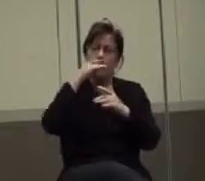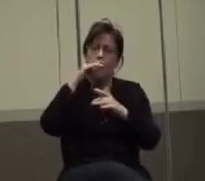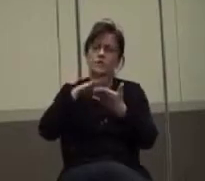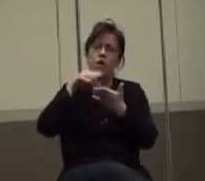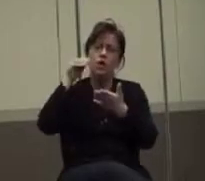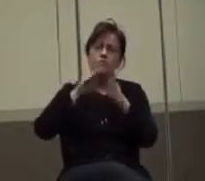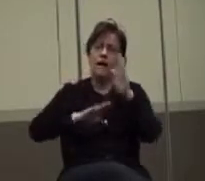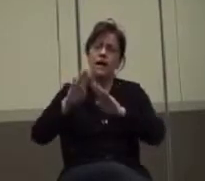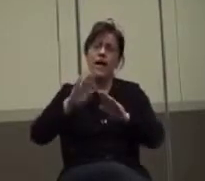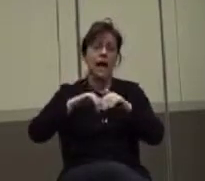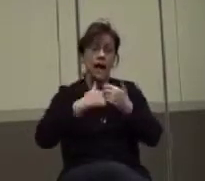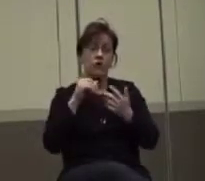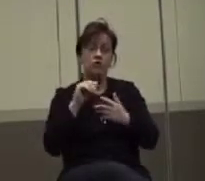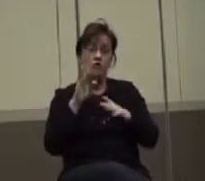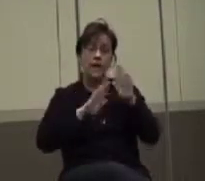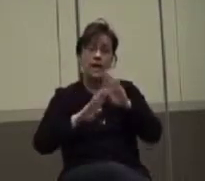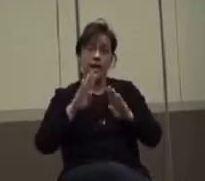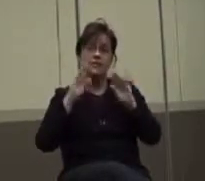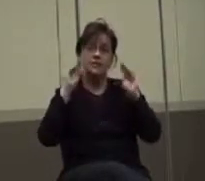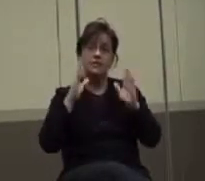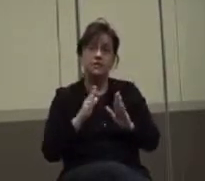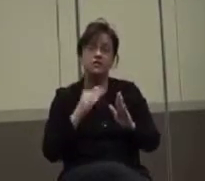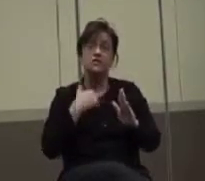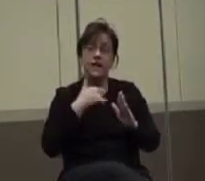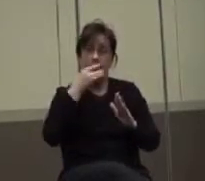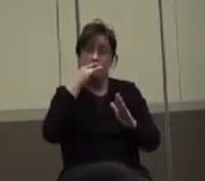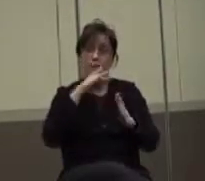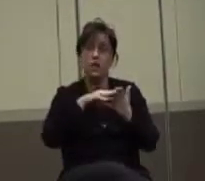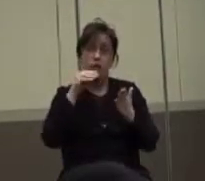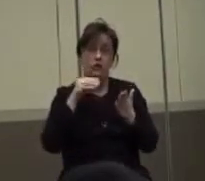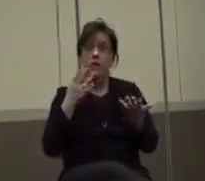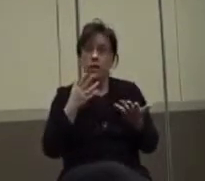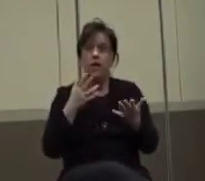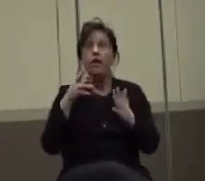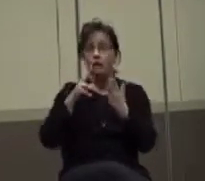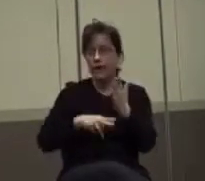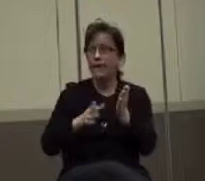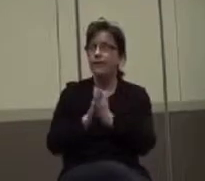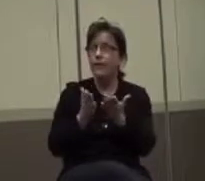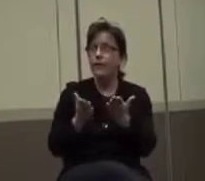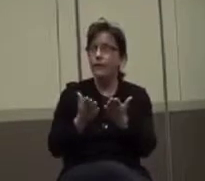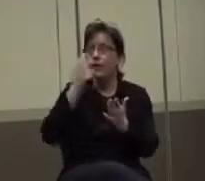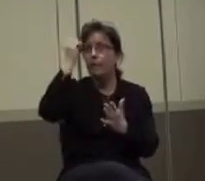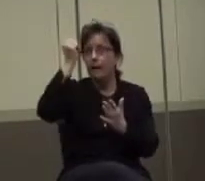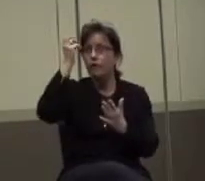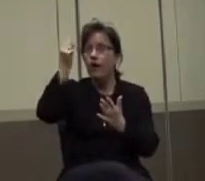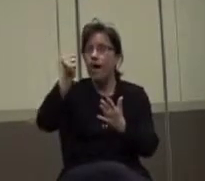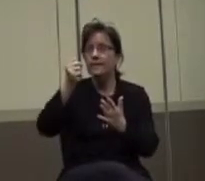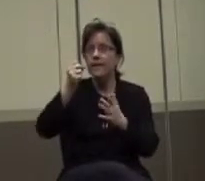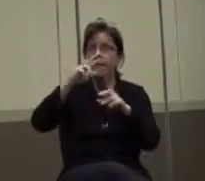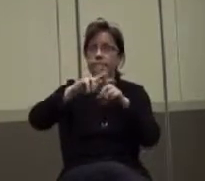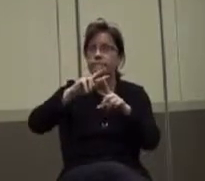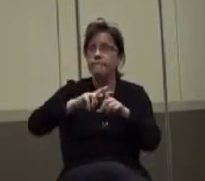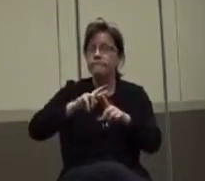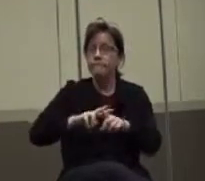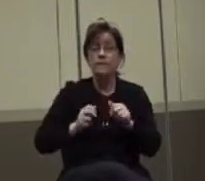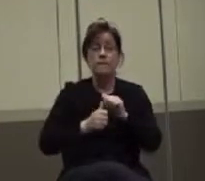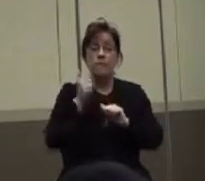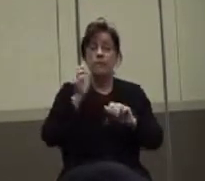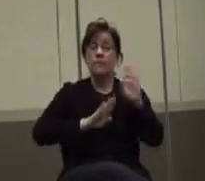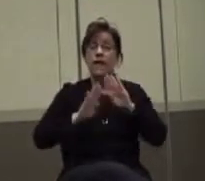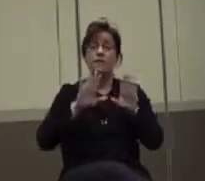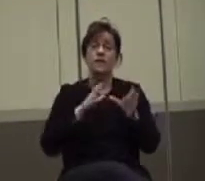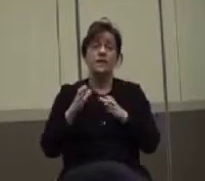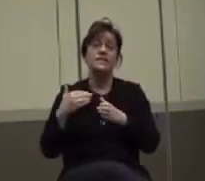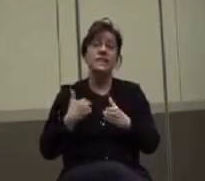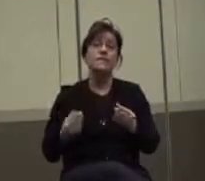actually have kids learn biology? Read the biology book, okay? Most biology classes have more